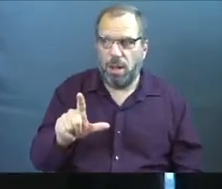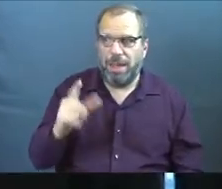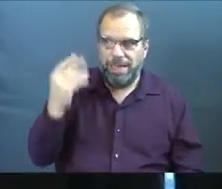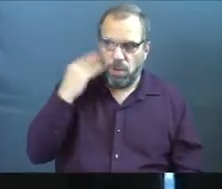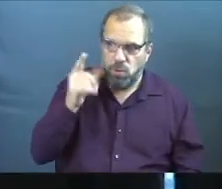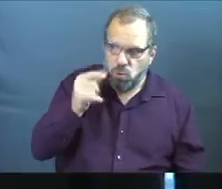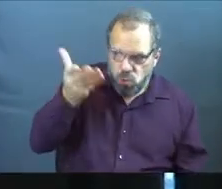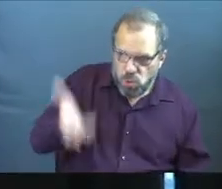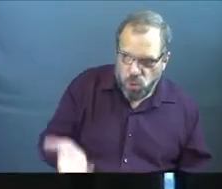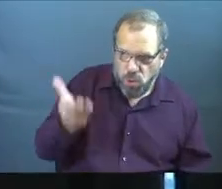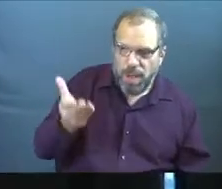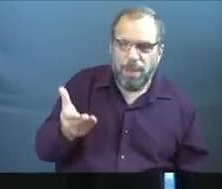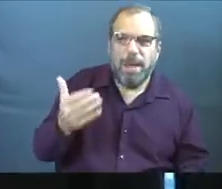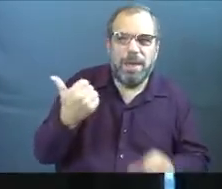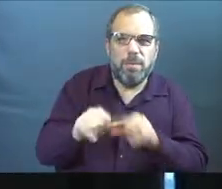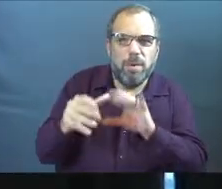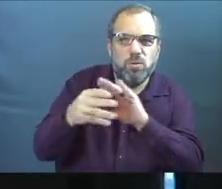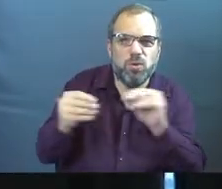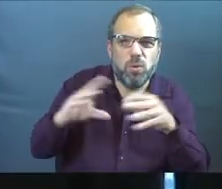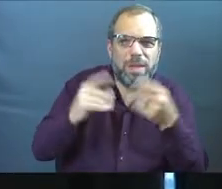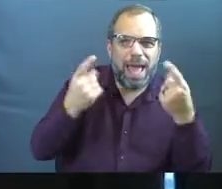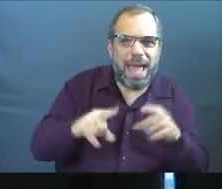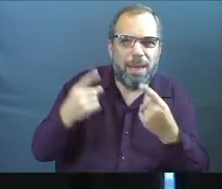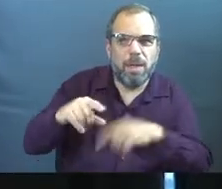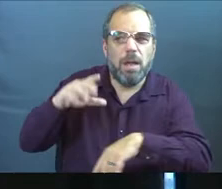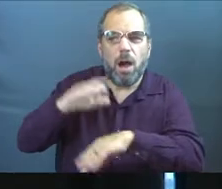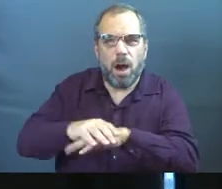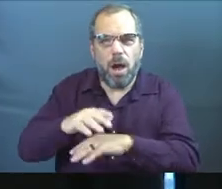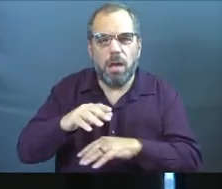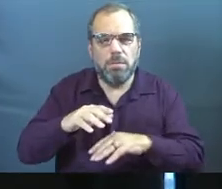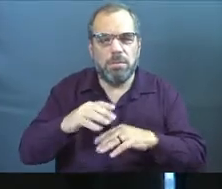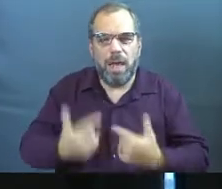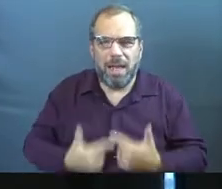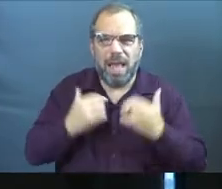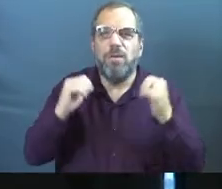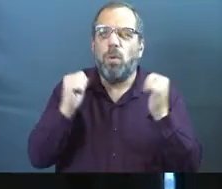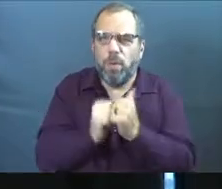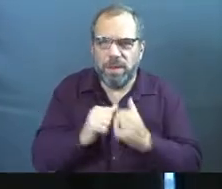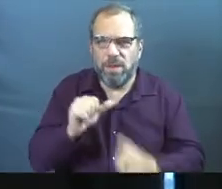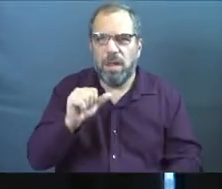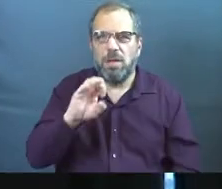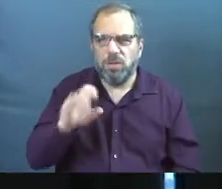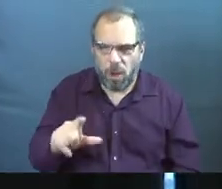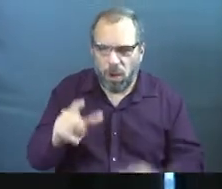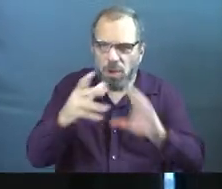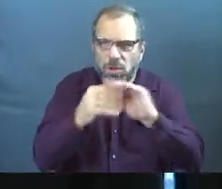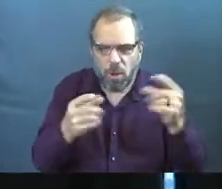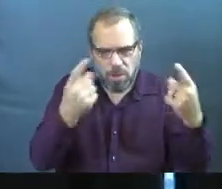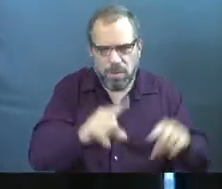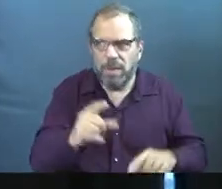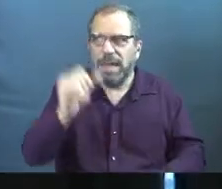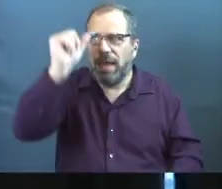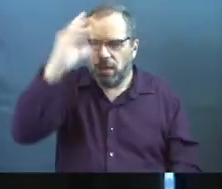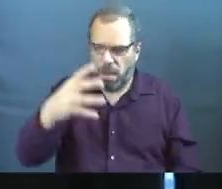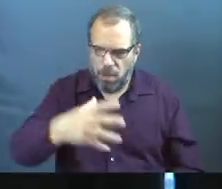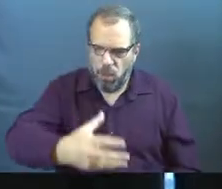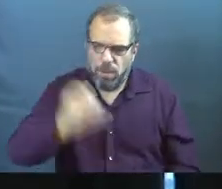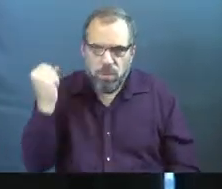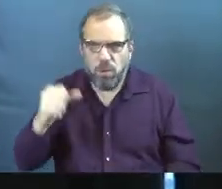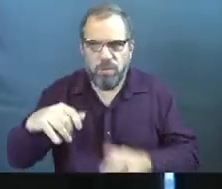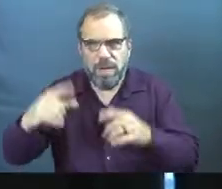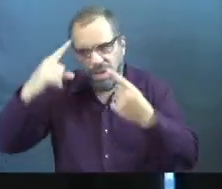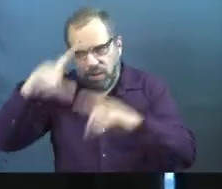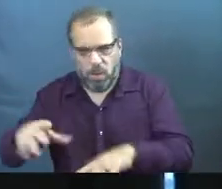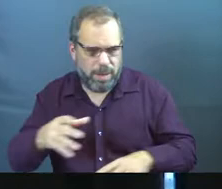he is, but he recounts things that happened while he was alive on earth with Saul. He recounts the fact that God had removed that anointing, right? That God